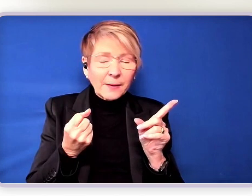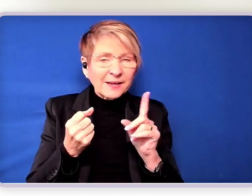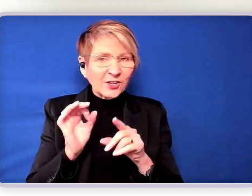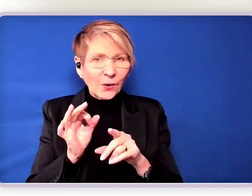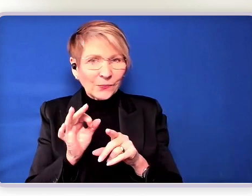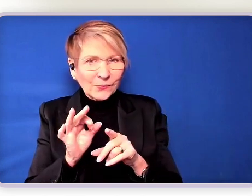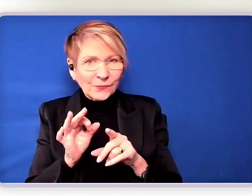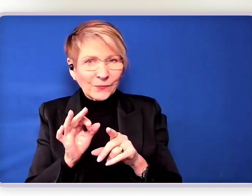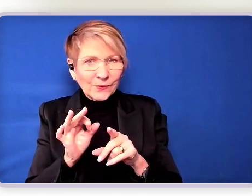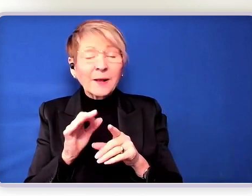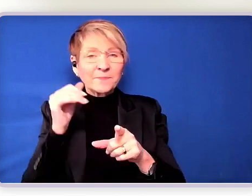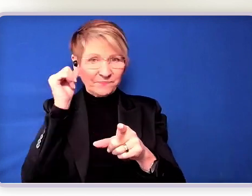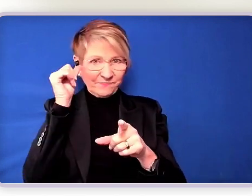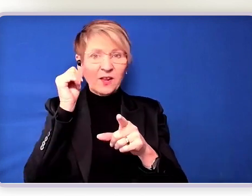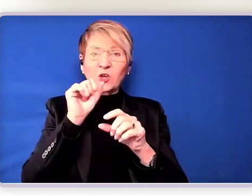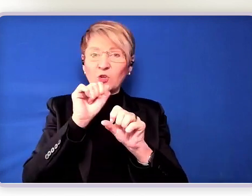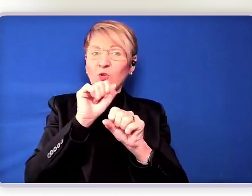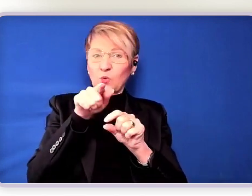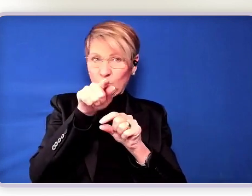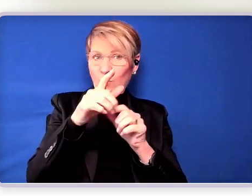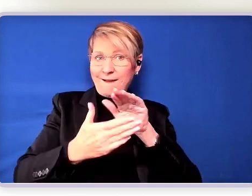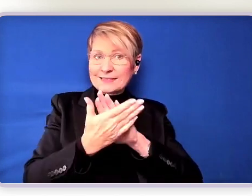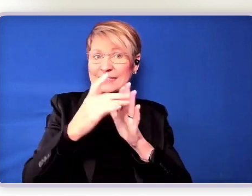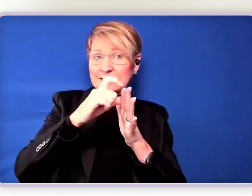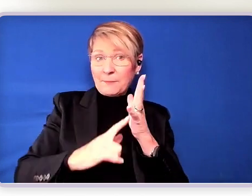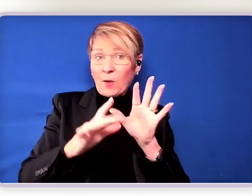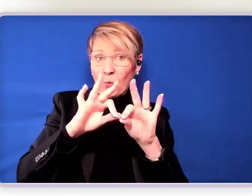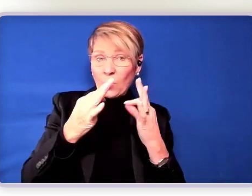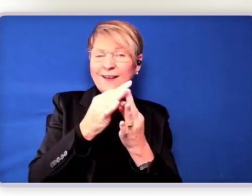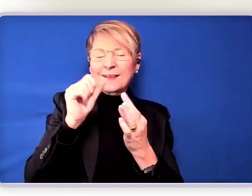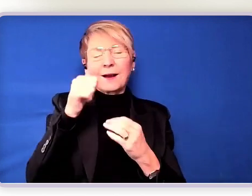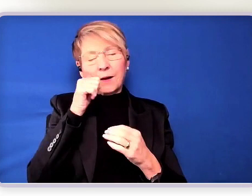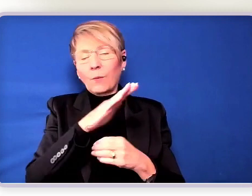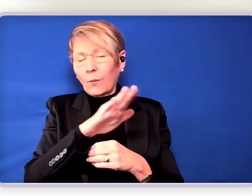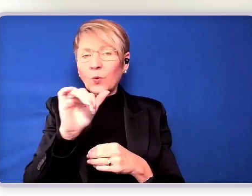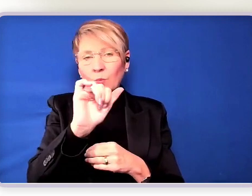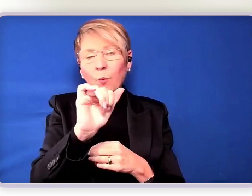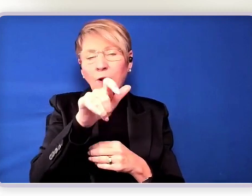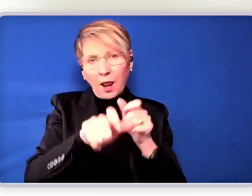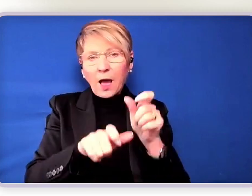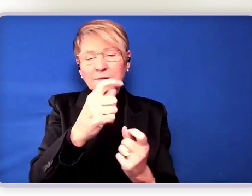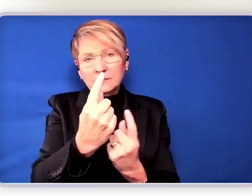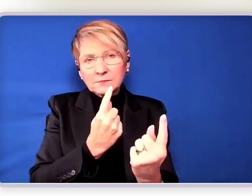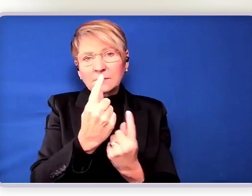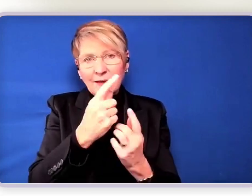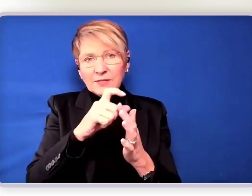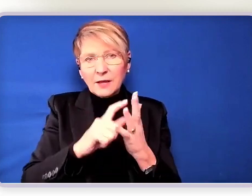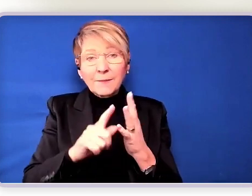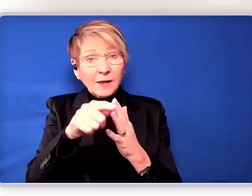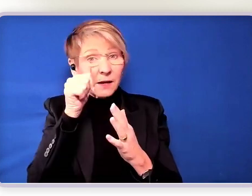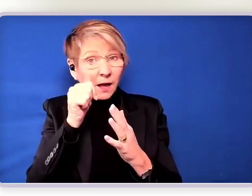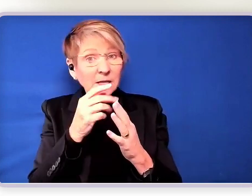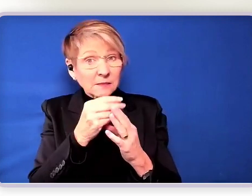of your clients will have a disability, but as we know, a lot of people have more than one disability, and they can